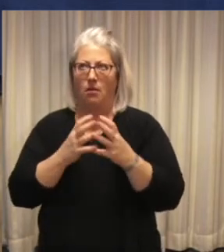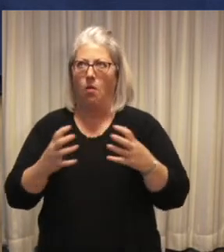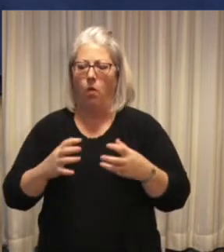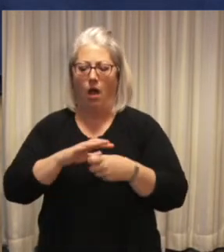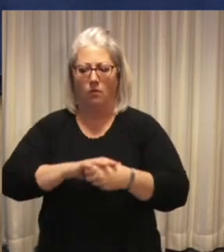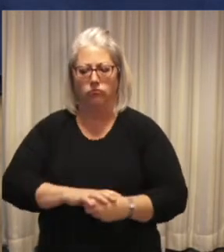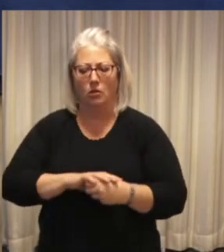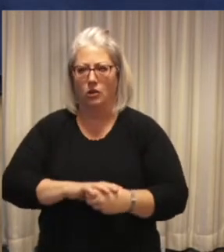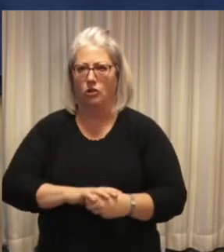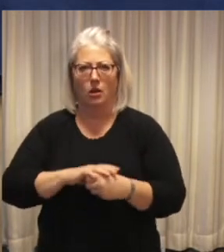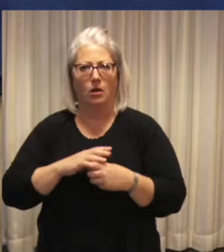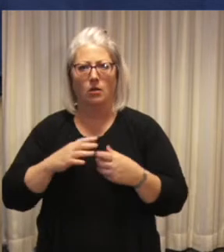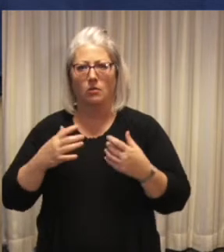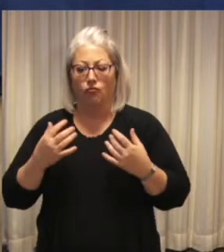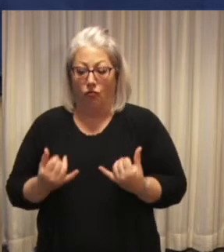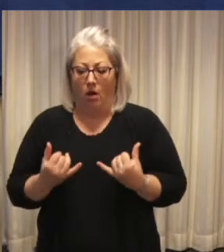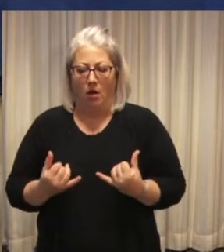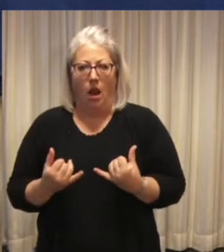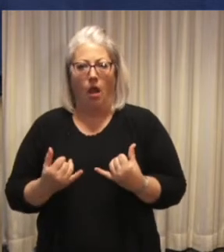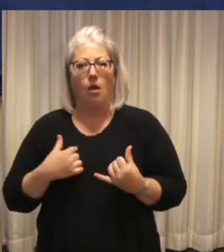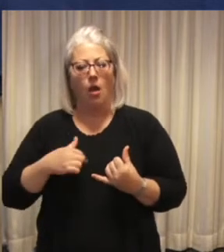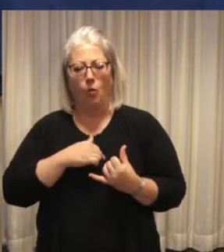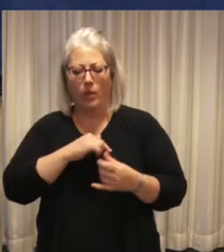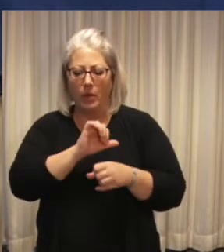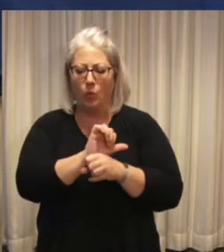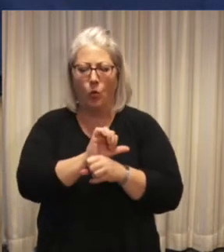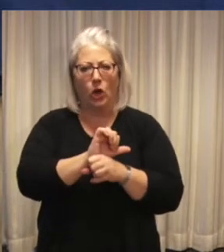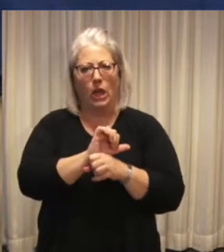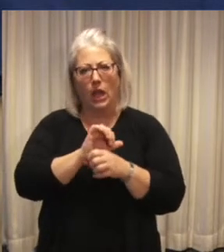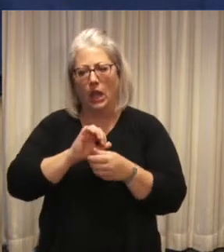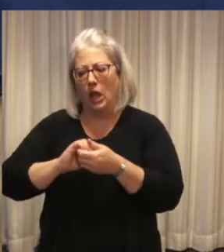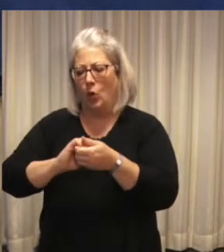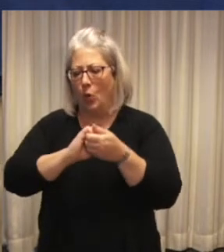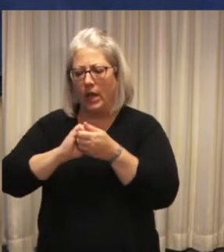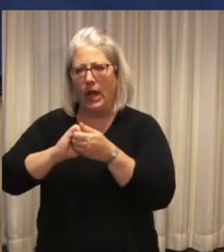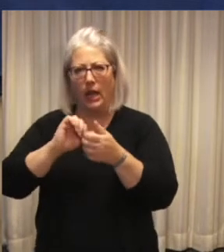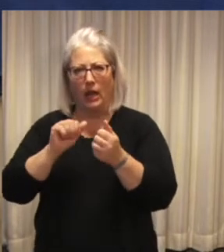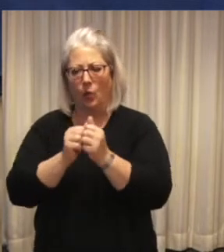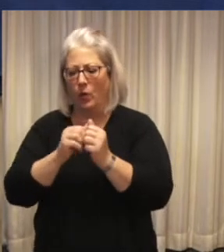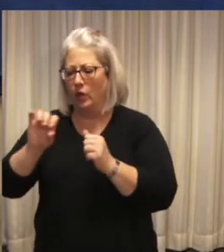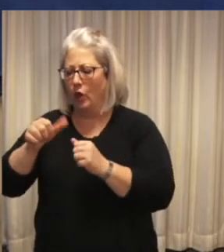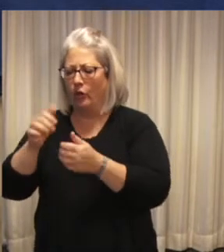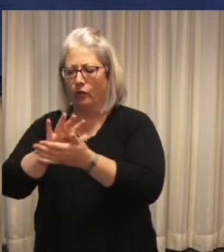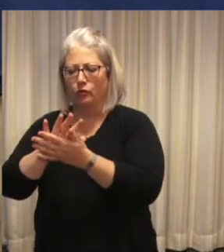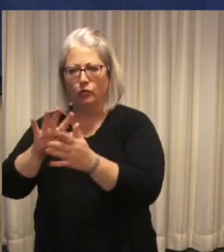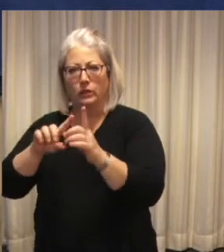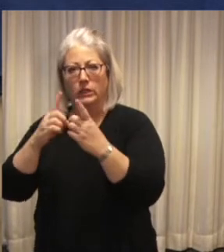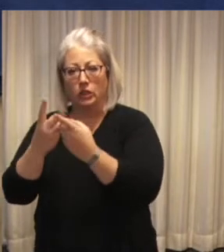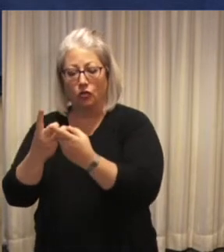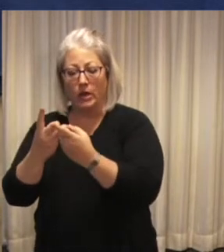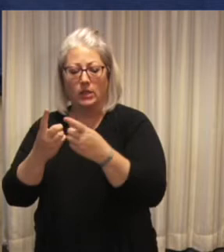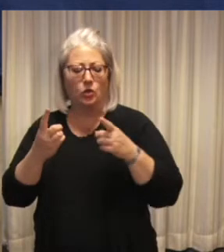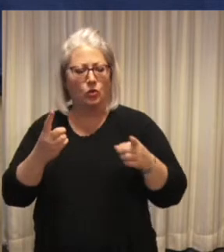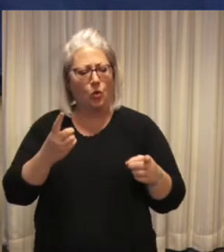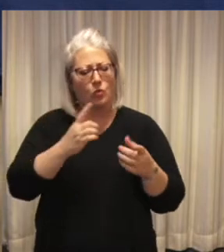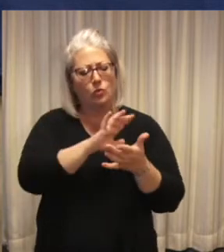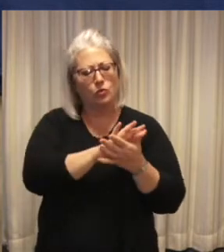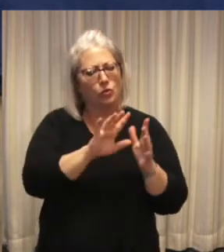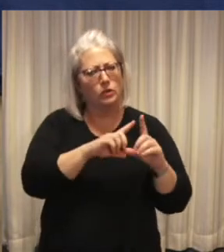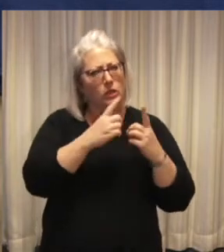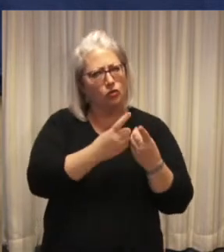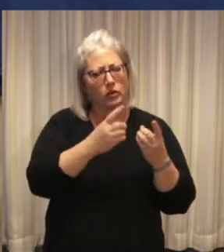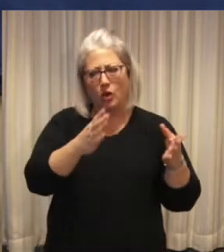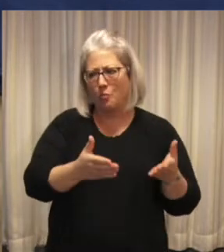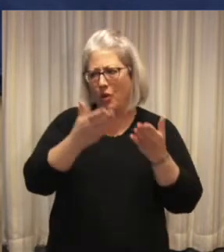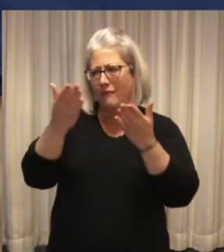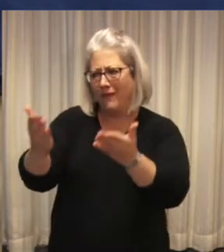Jump in here, but we've been working, coordinating with you and the other school districts. The idea is that the school is providing meals for the kids,